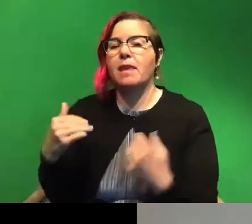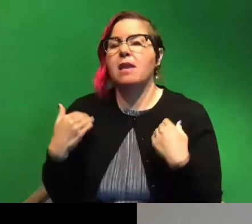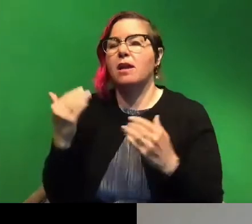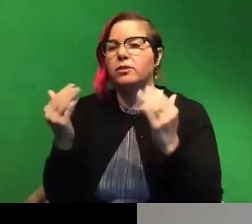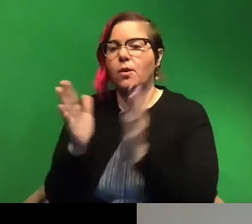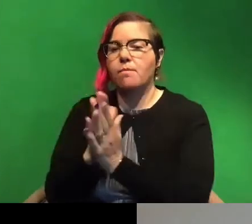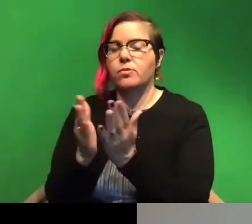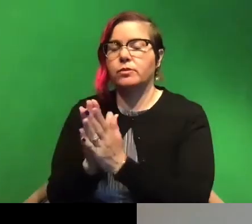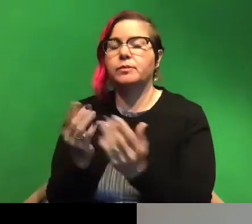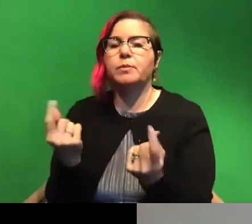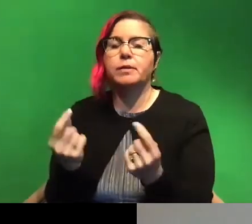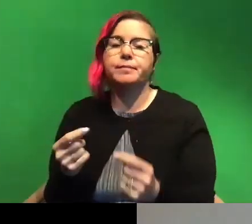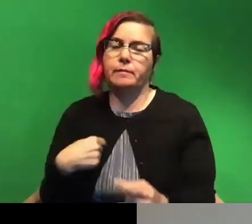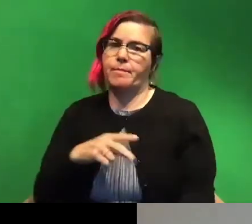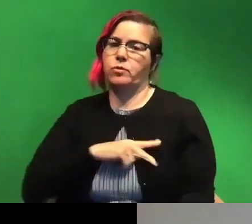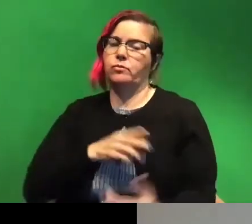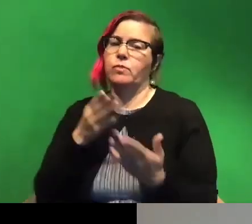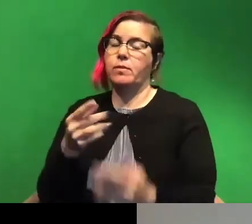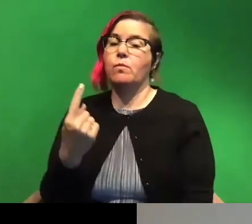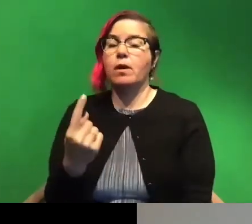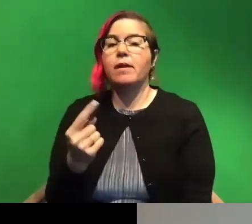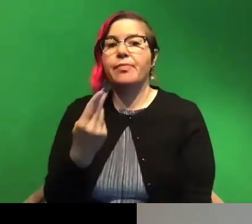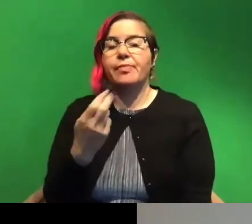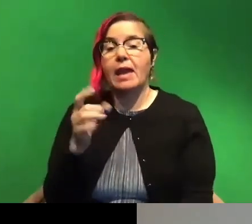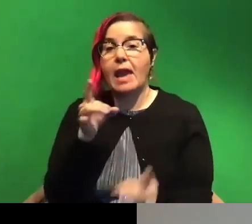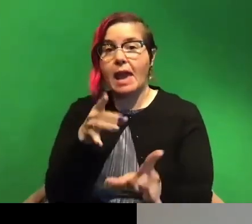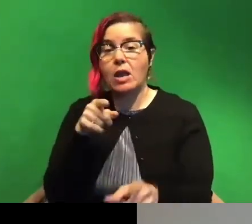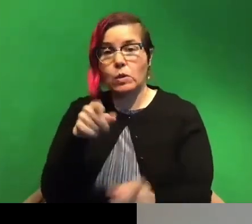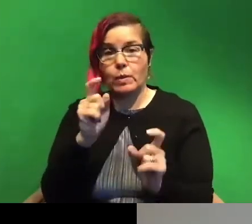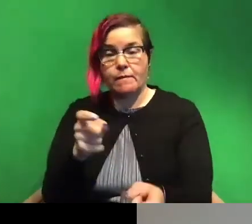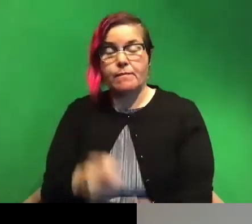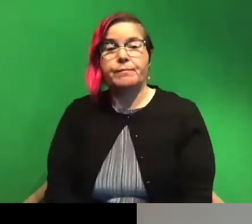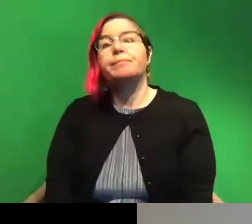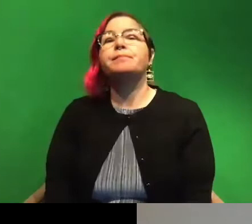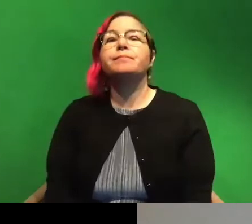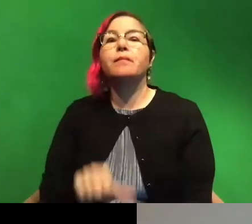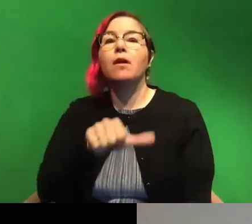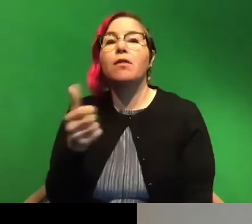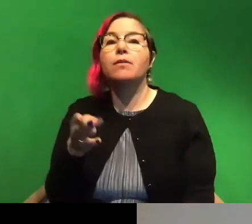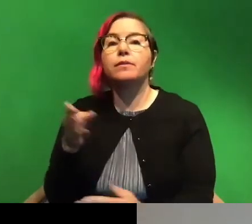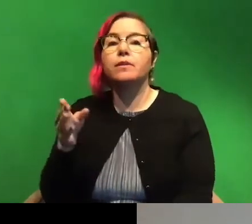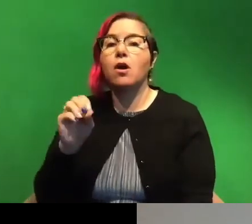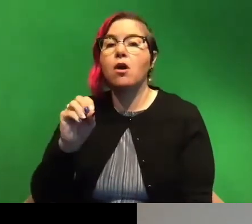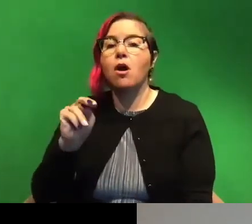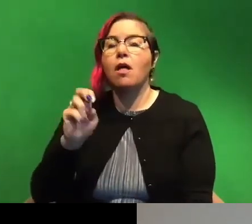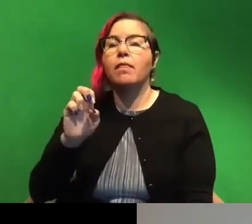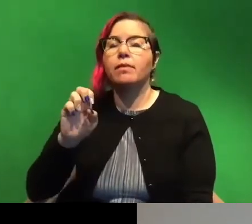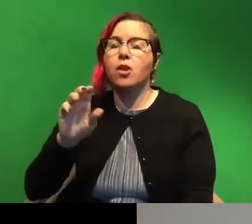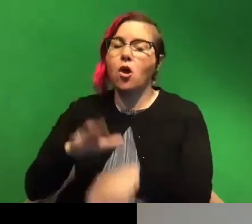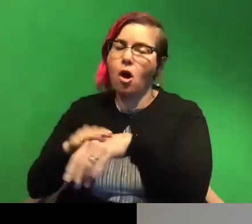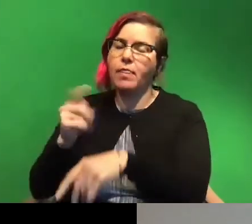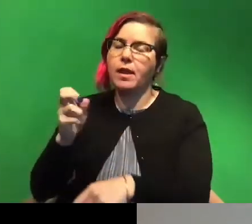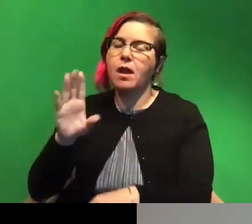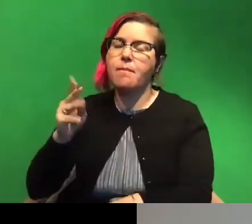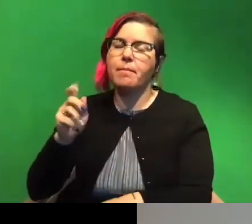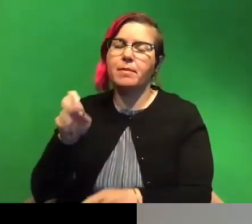books that I can personally recommend. One is called The Hate You Give, and the other one is called On the Come Up. They're both by the same